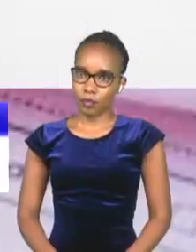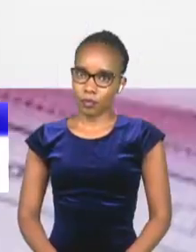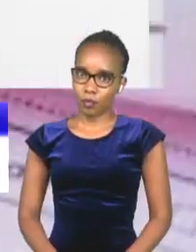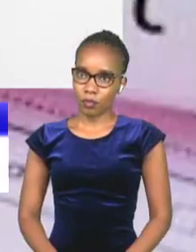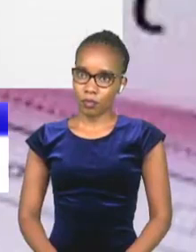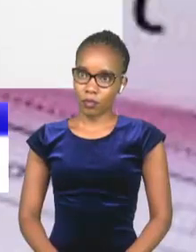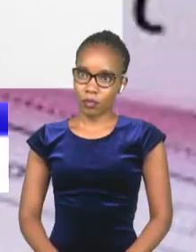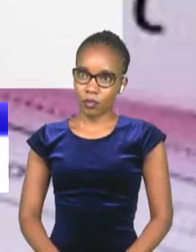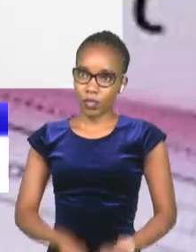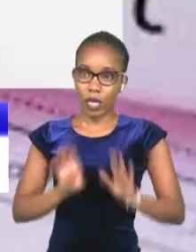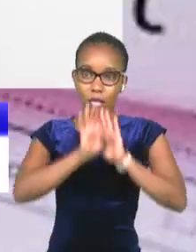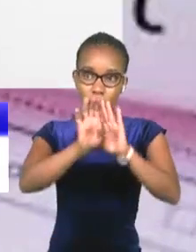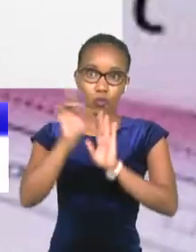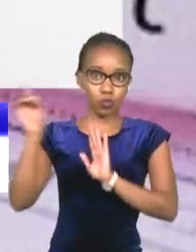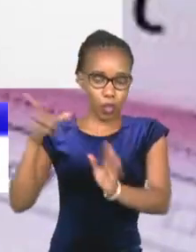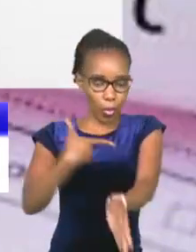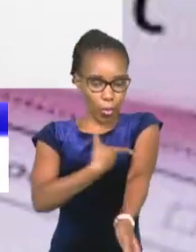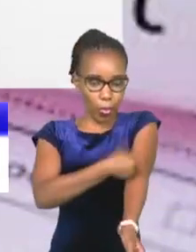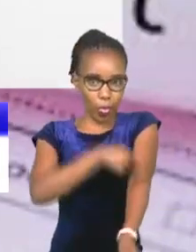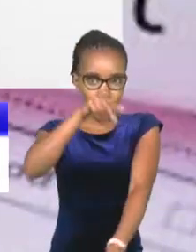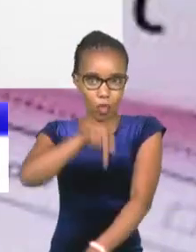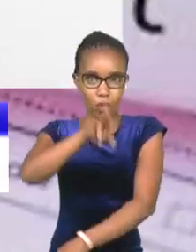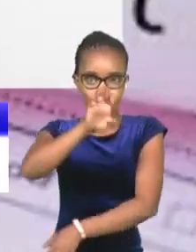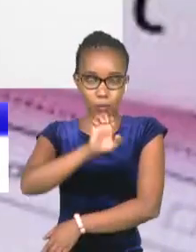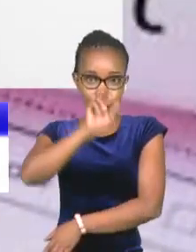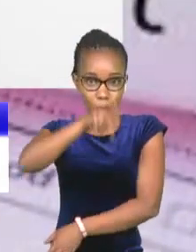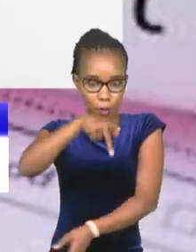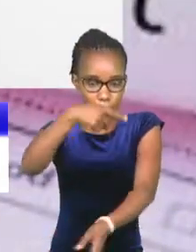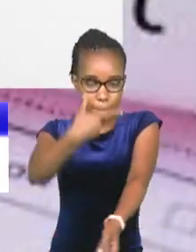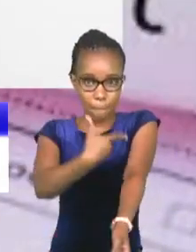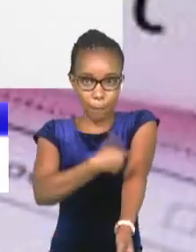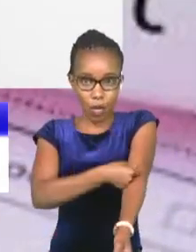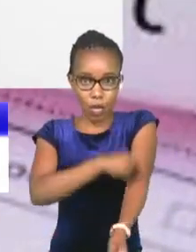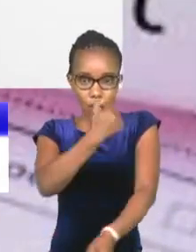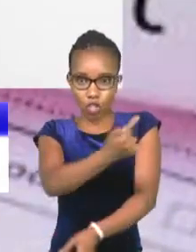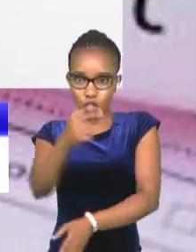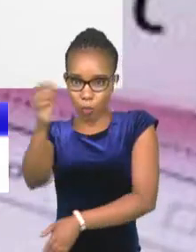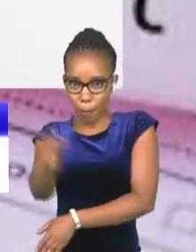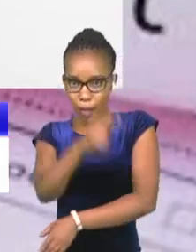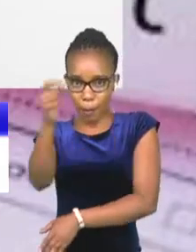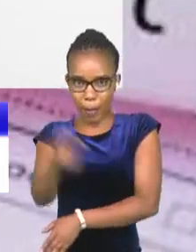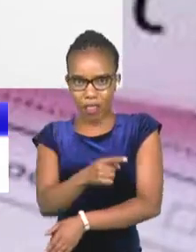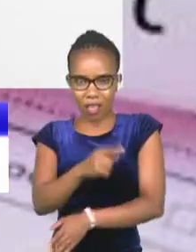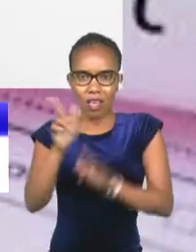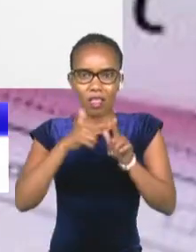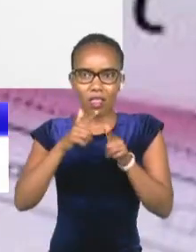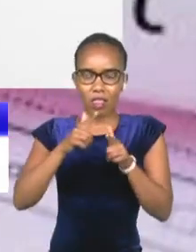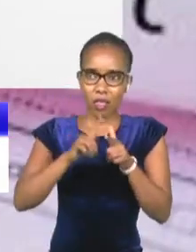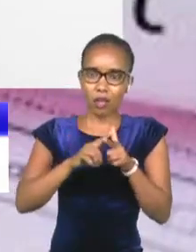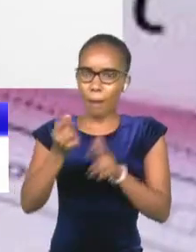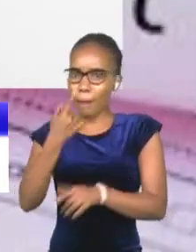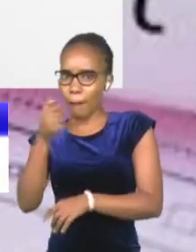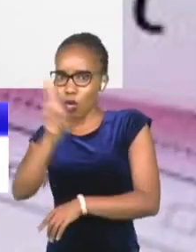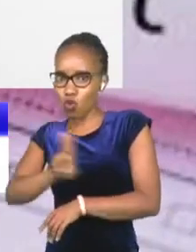The breakthroughs include injectable PrEP. The injection will be done once a month and will reduce the prevalence of HIV by oral